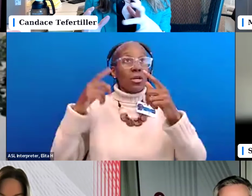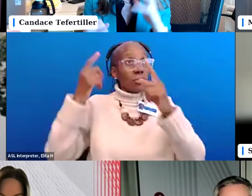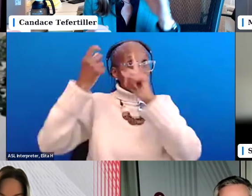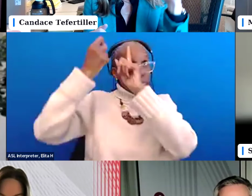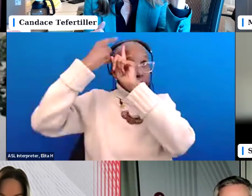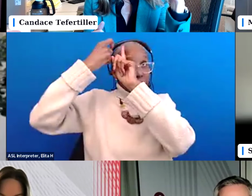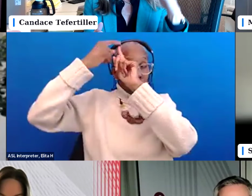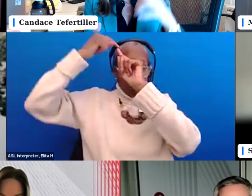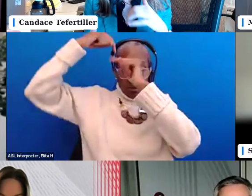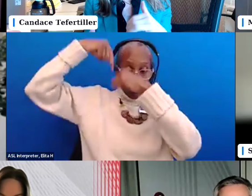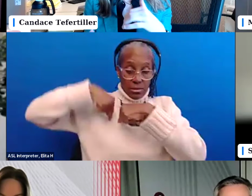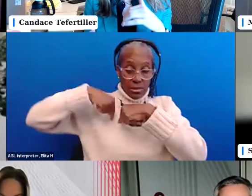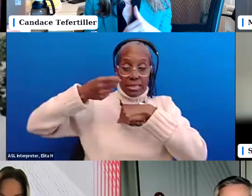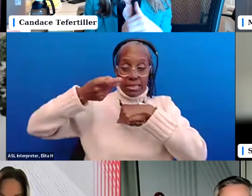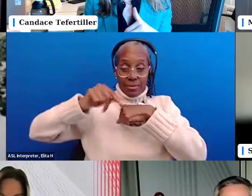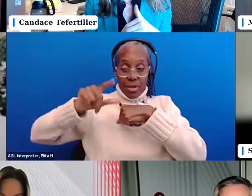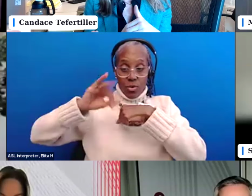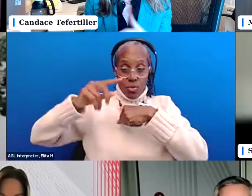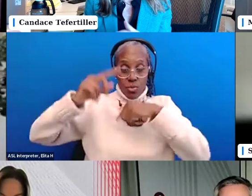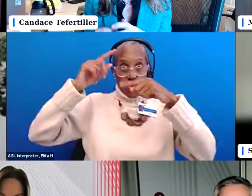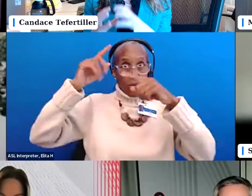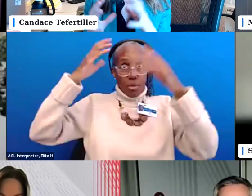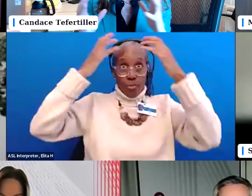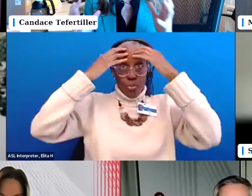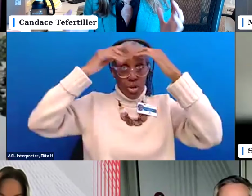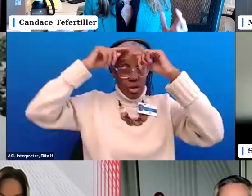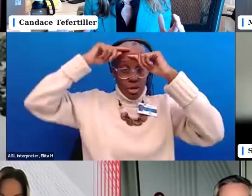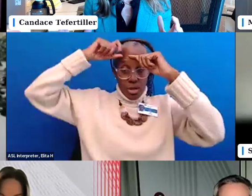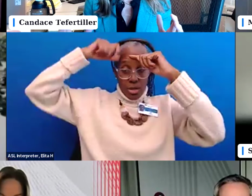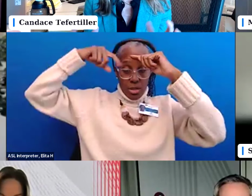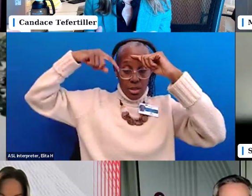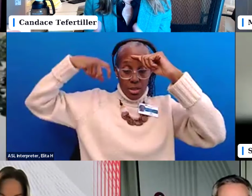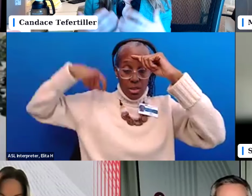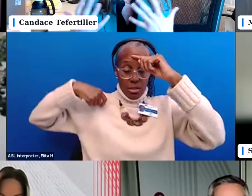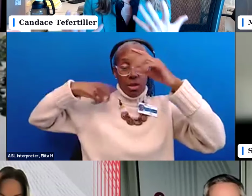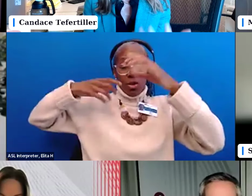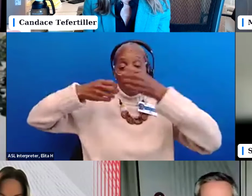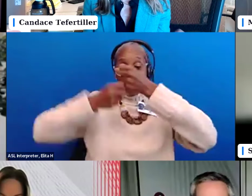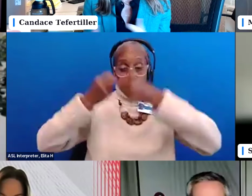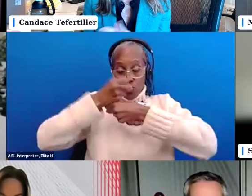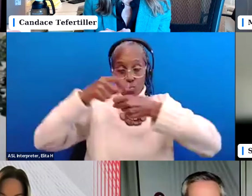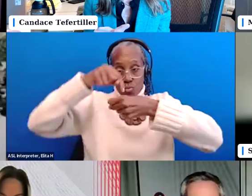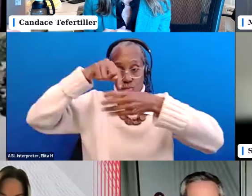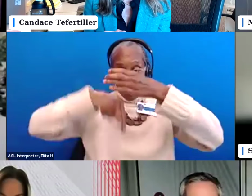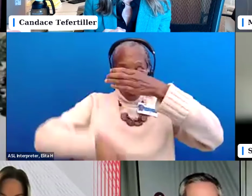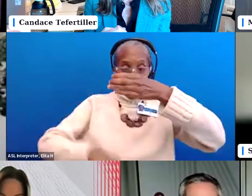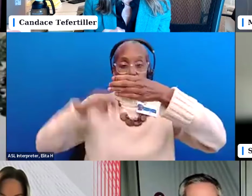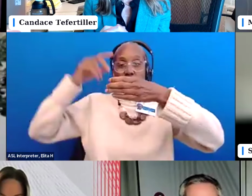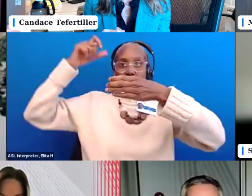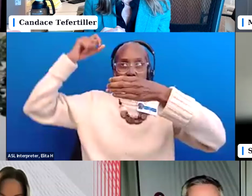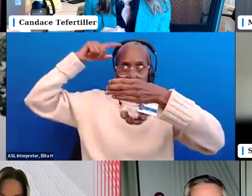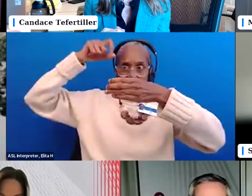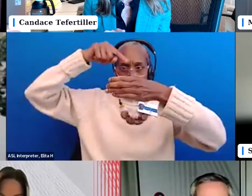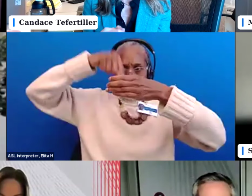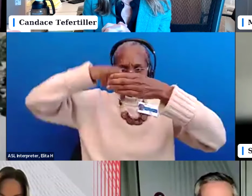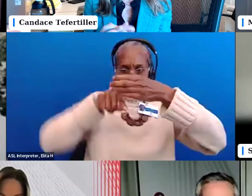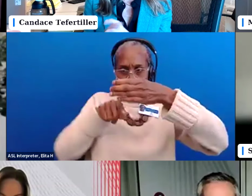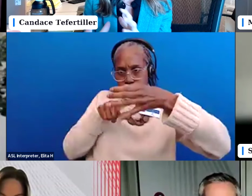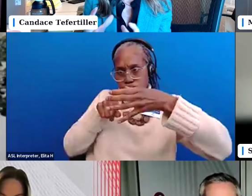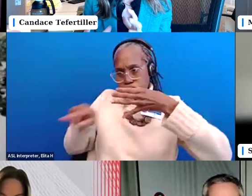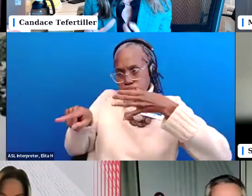cord, so that when we send a signal down from the brain, it makes it easier to facilitate that motor